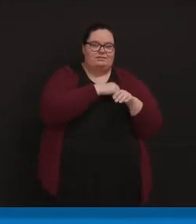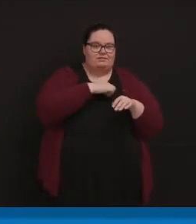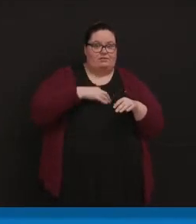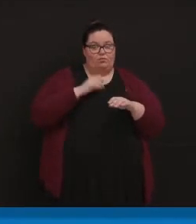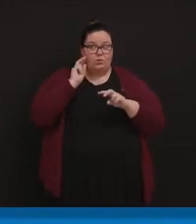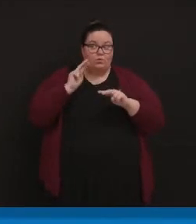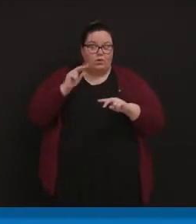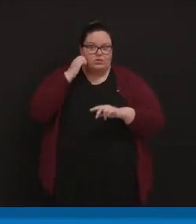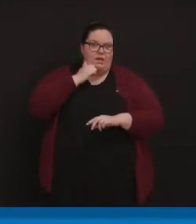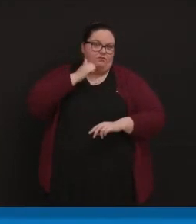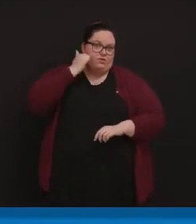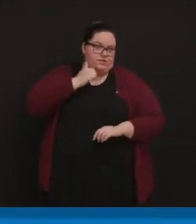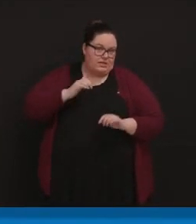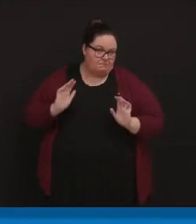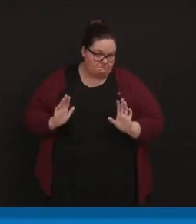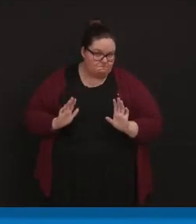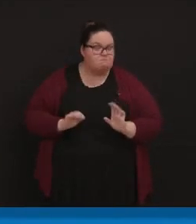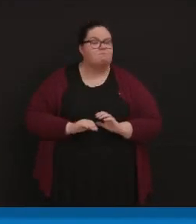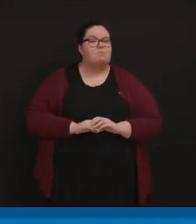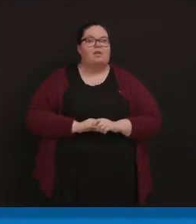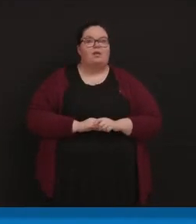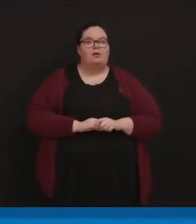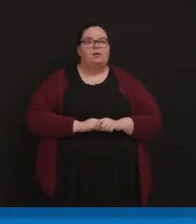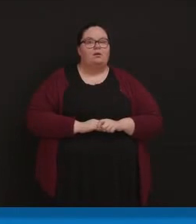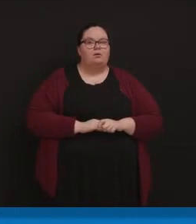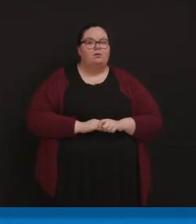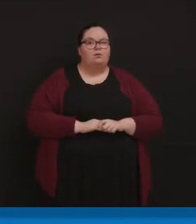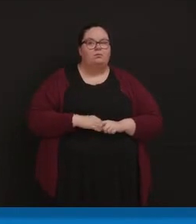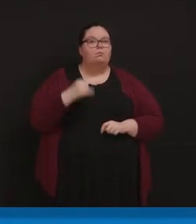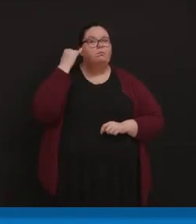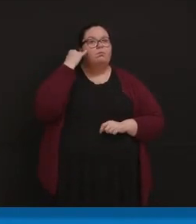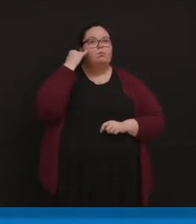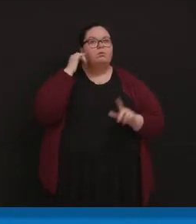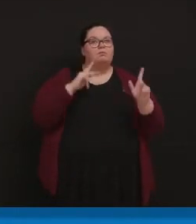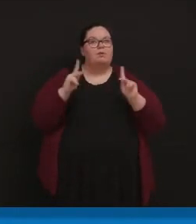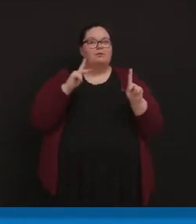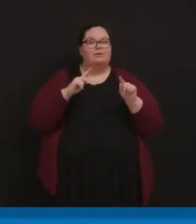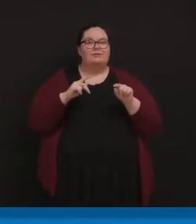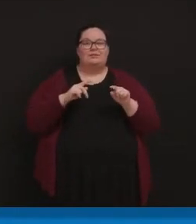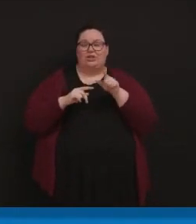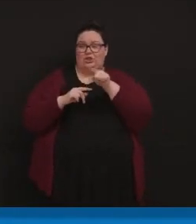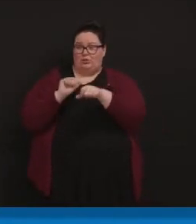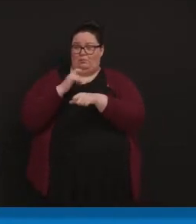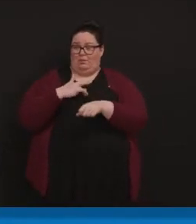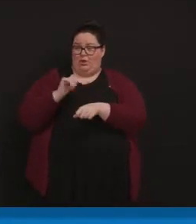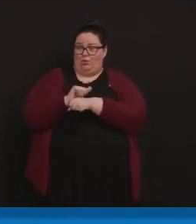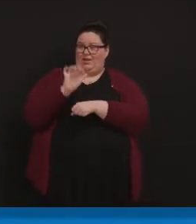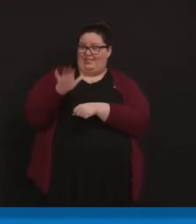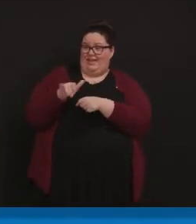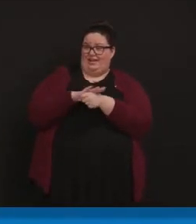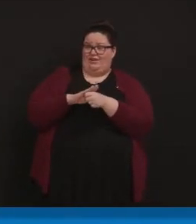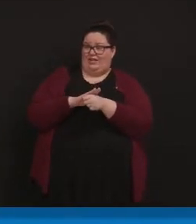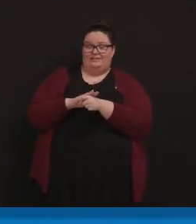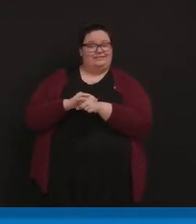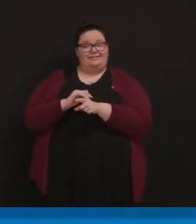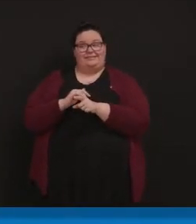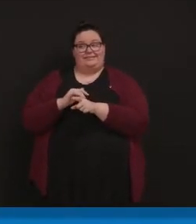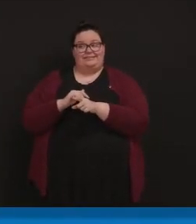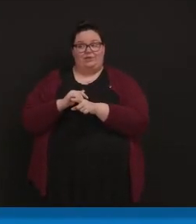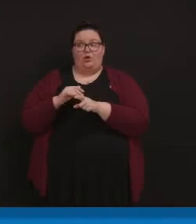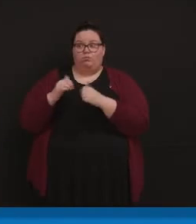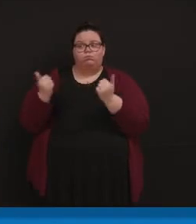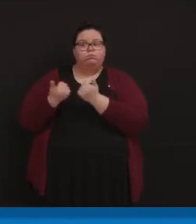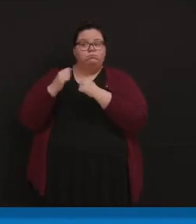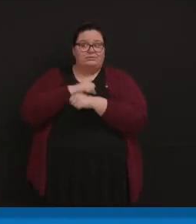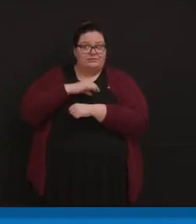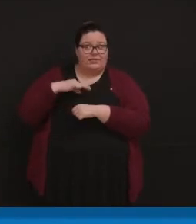monitored on a daily basis as well to make sure that if there are people that need to be redeployed to other areas that are critical, then they can do